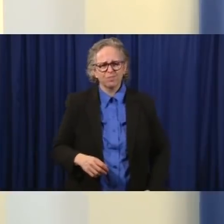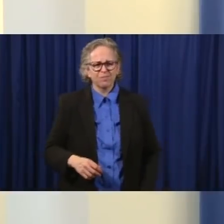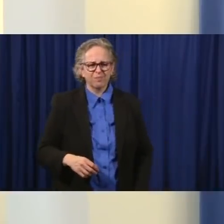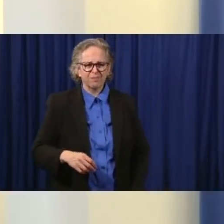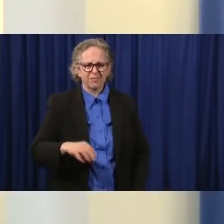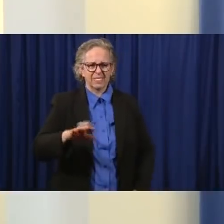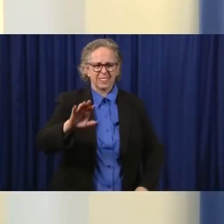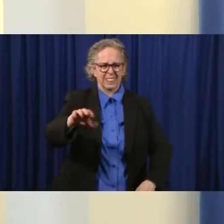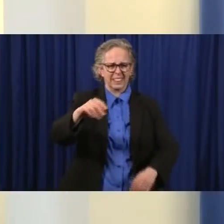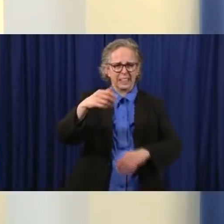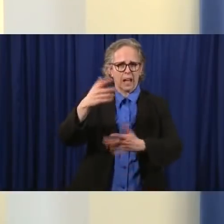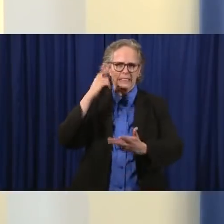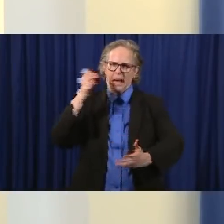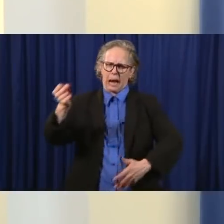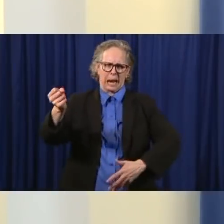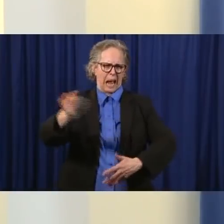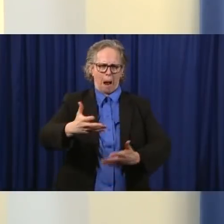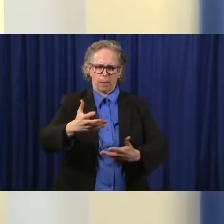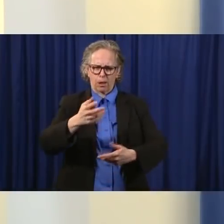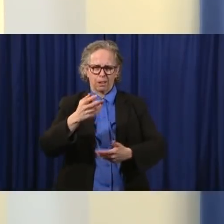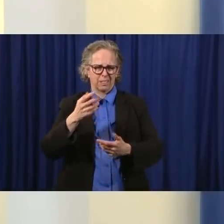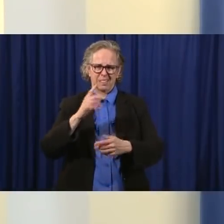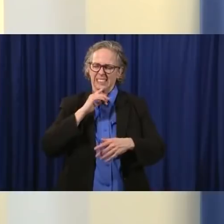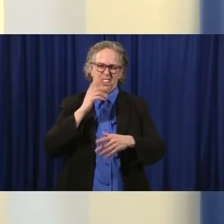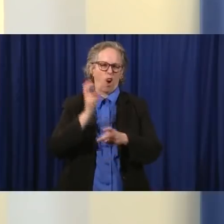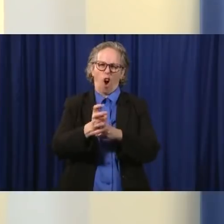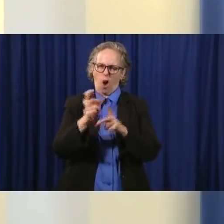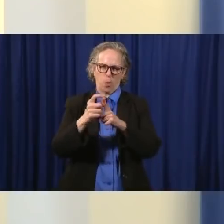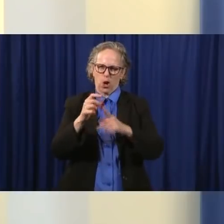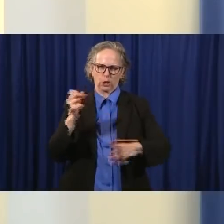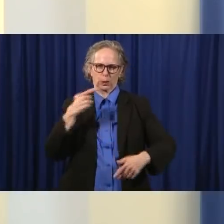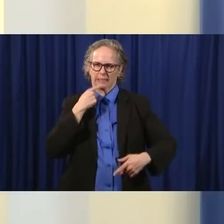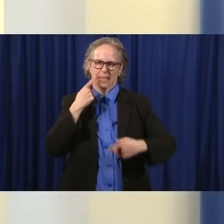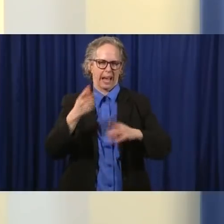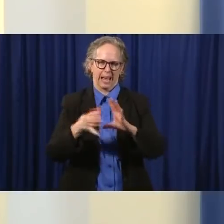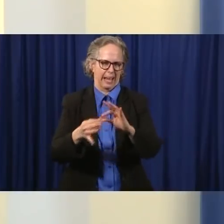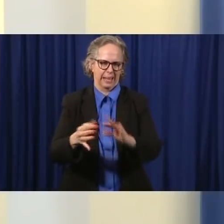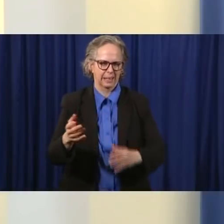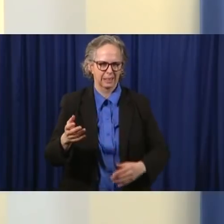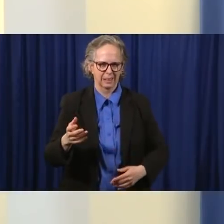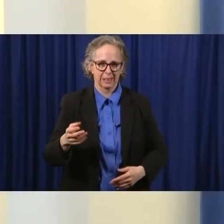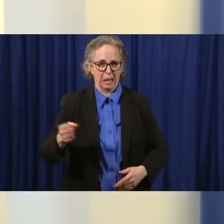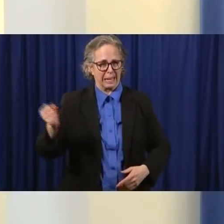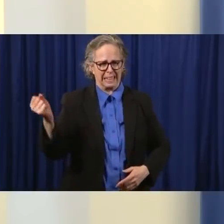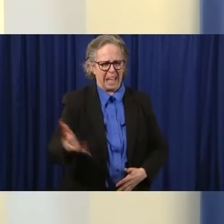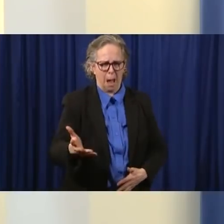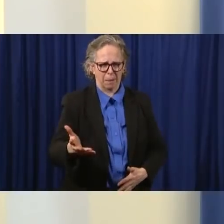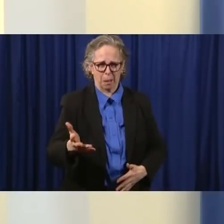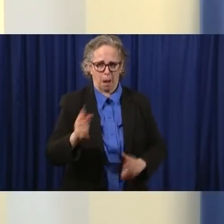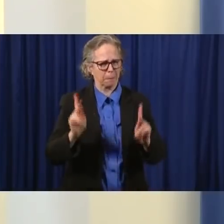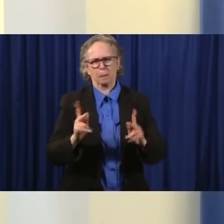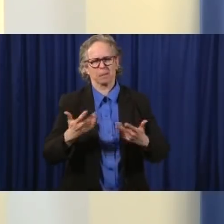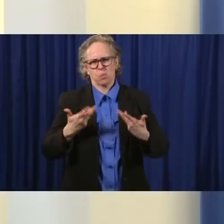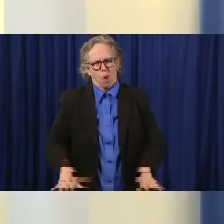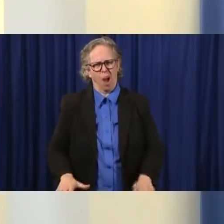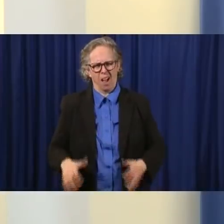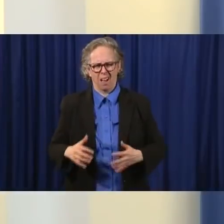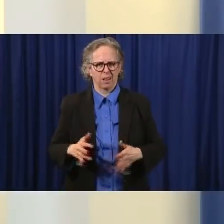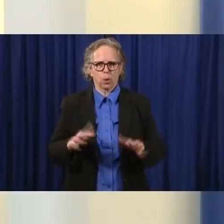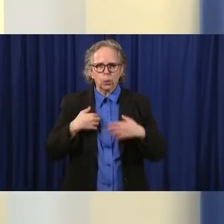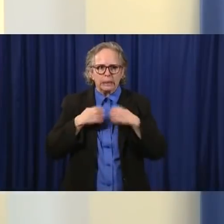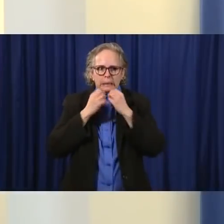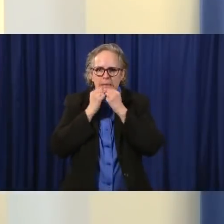on anyone in Ohio. I mean, there's nothing that we care about more than getting our citizens